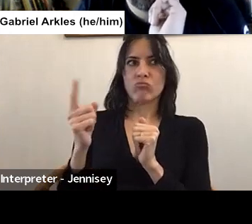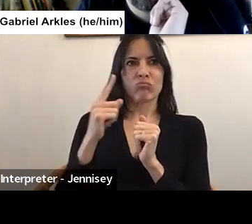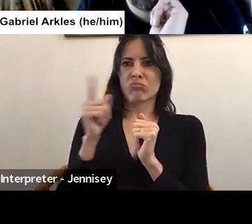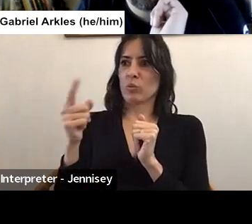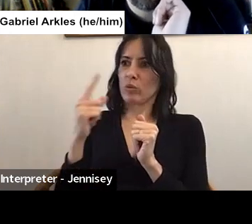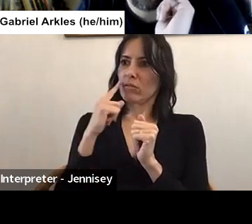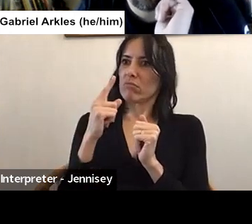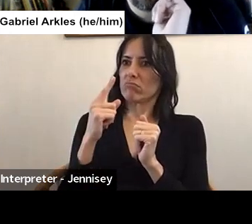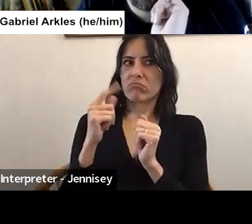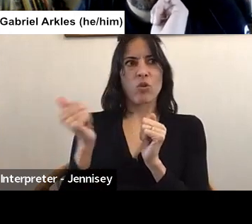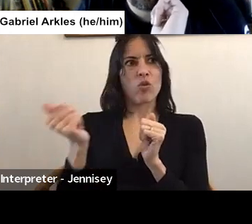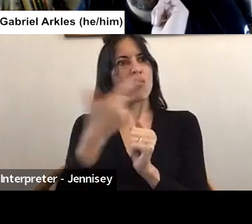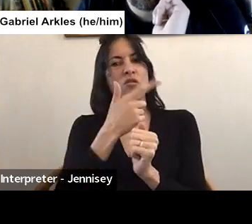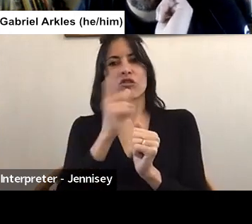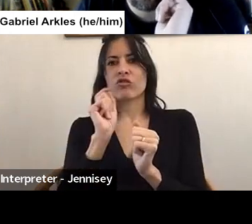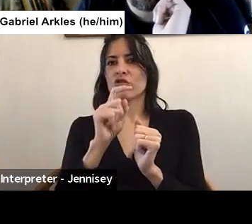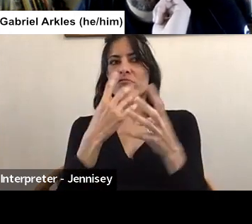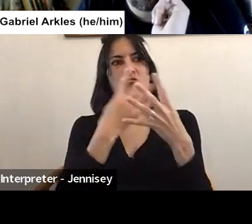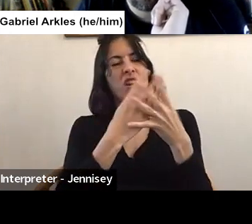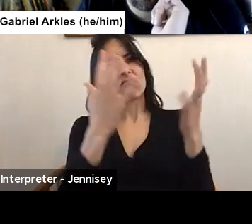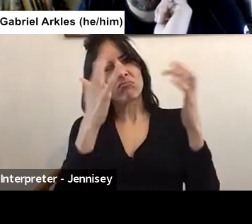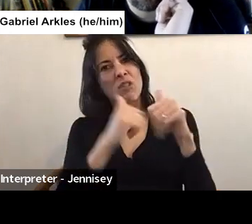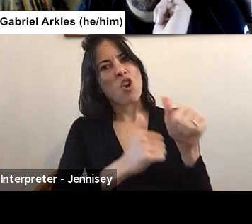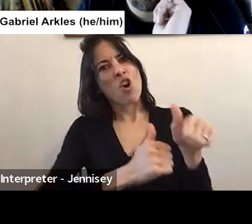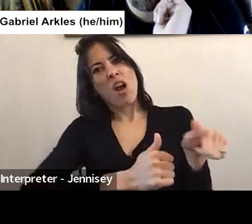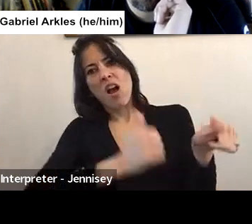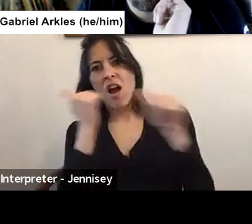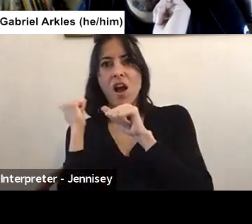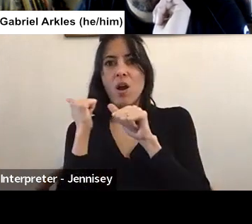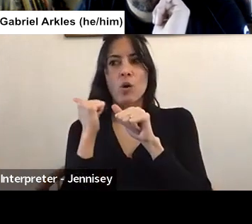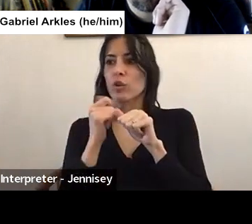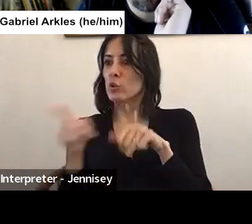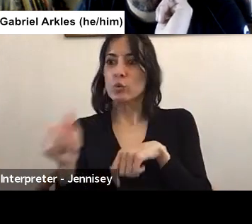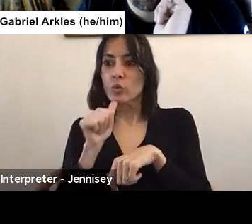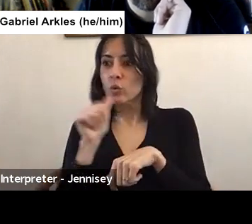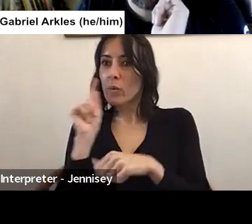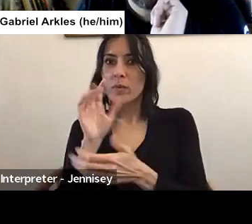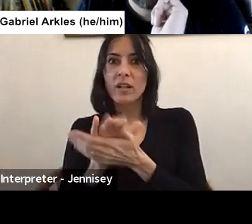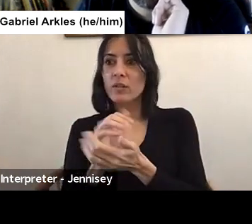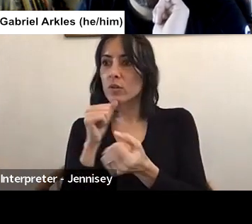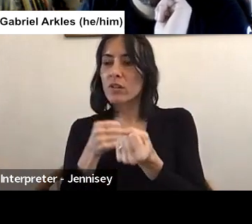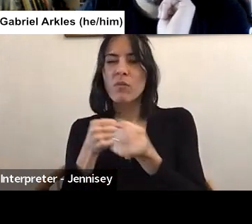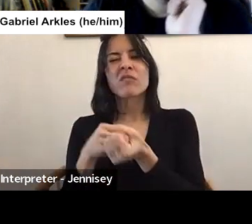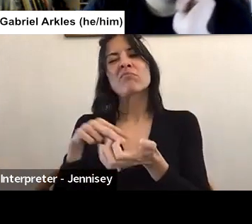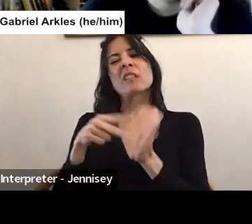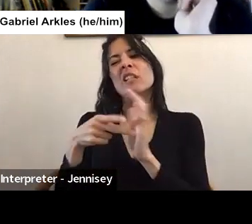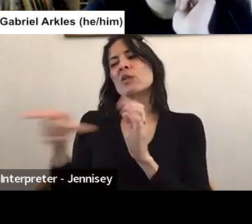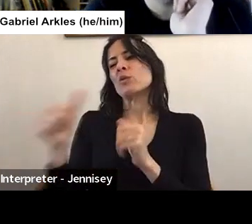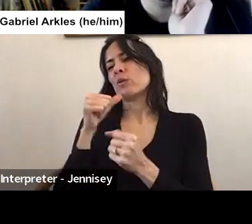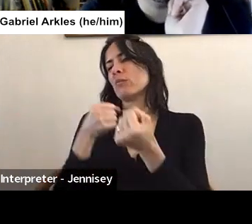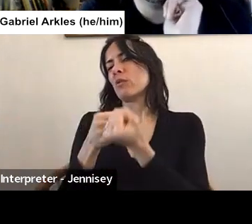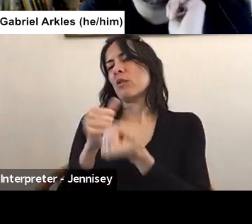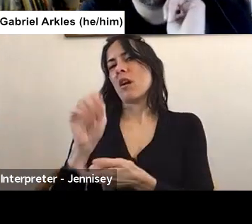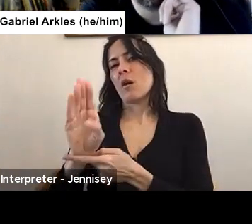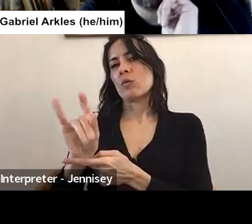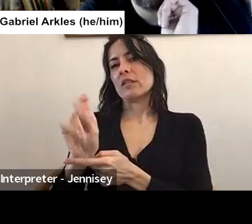right? For me, prison abolition is not something that can happen overnight. It just isn't. When we say free them all, where